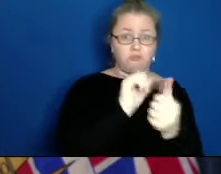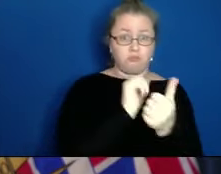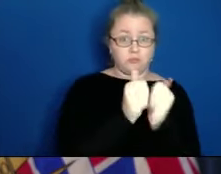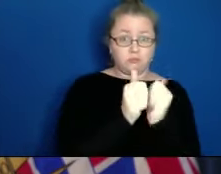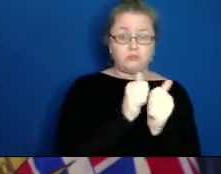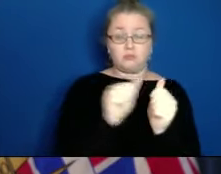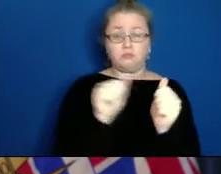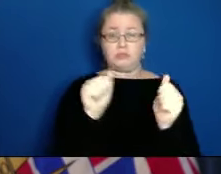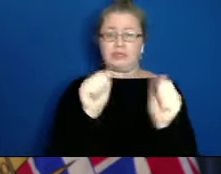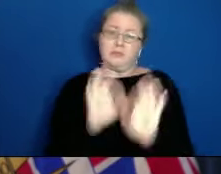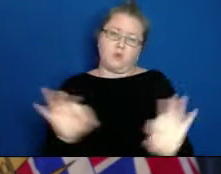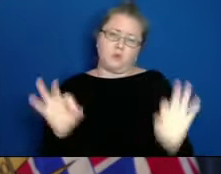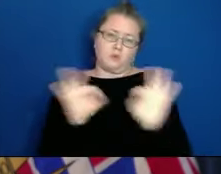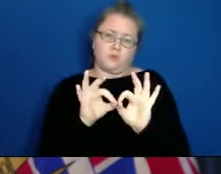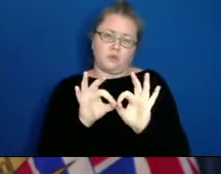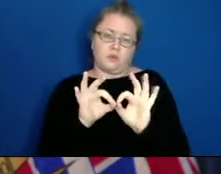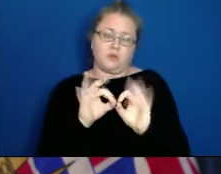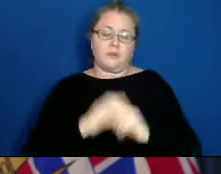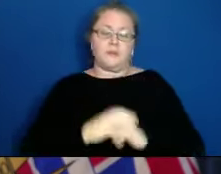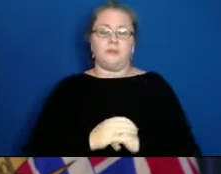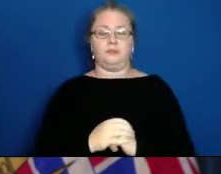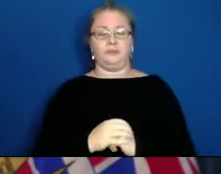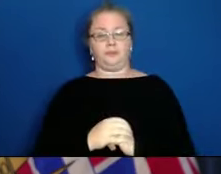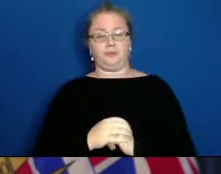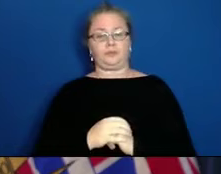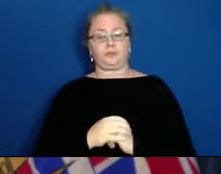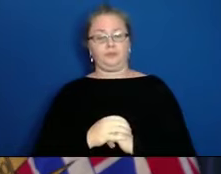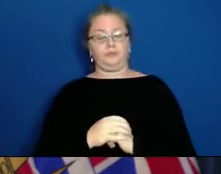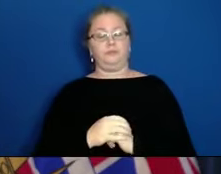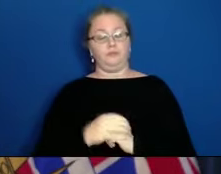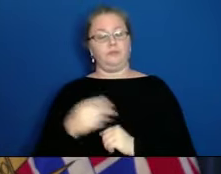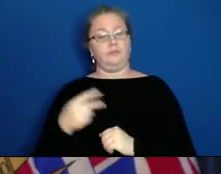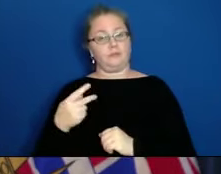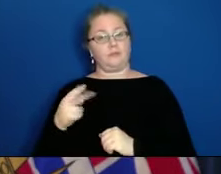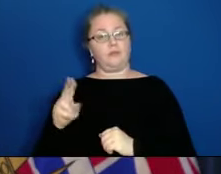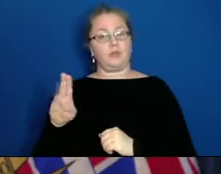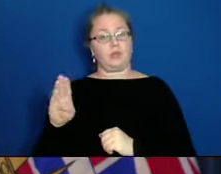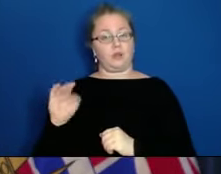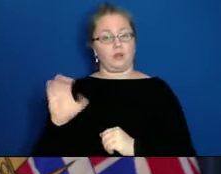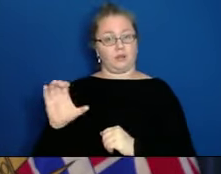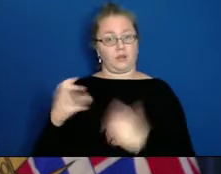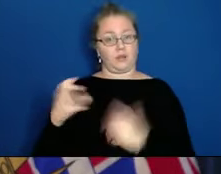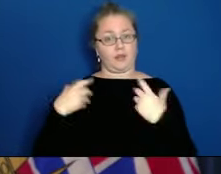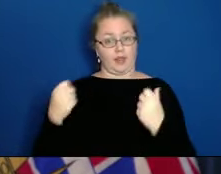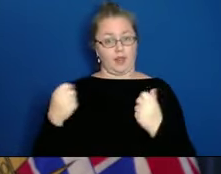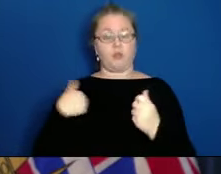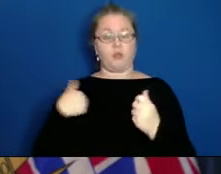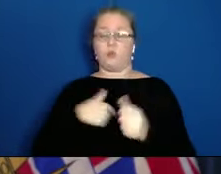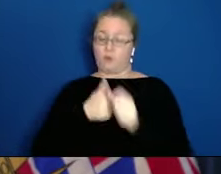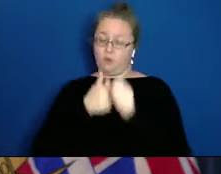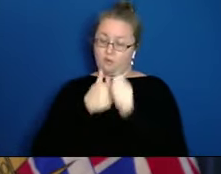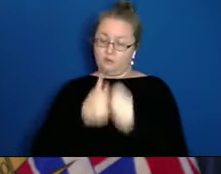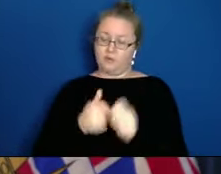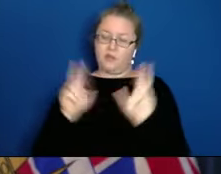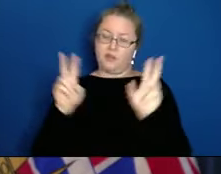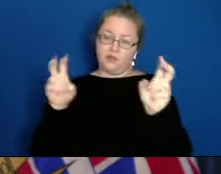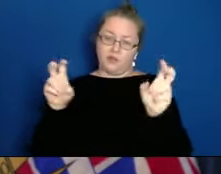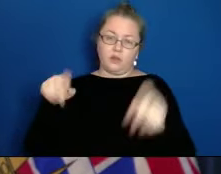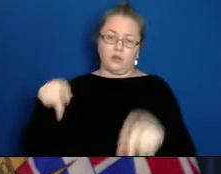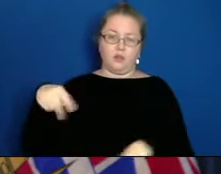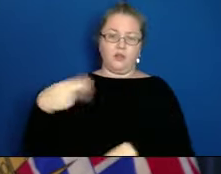have done now is that we will continue with the Via Sport Phase 3 activities with